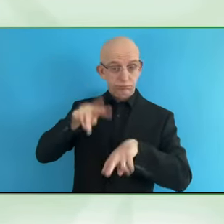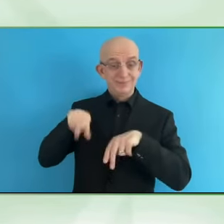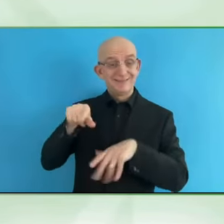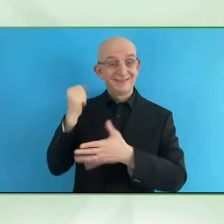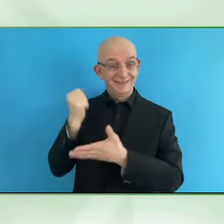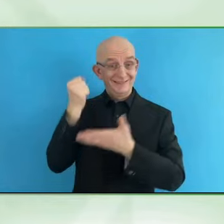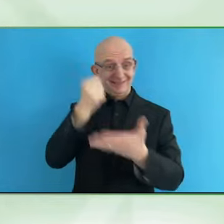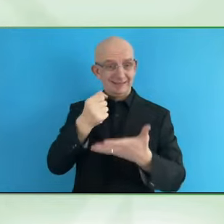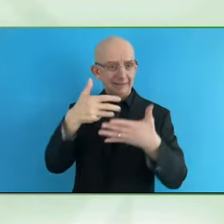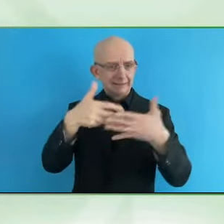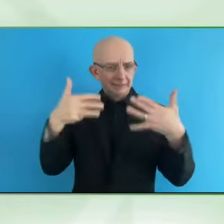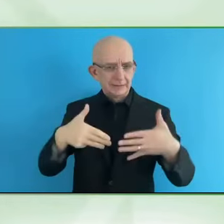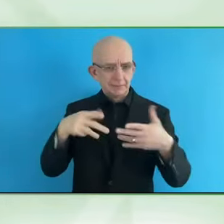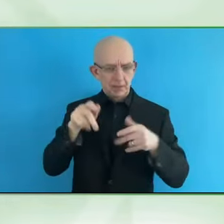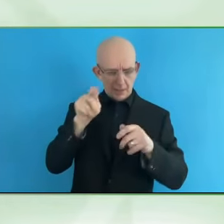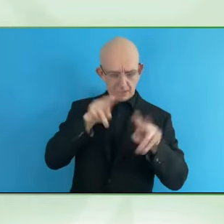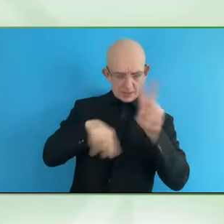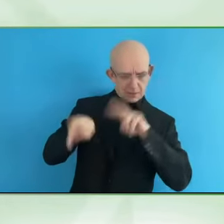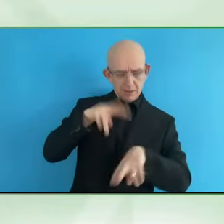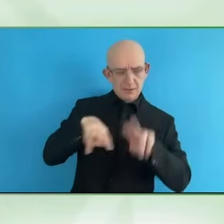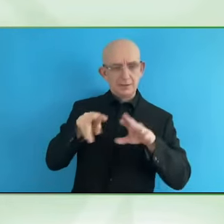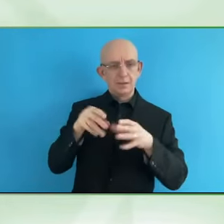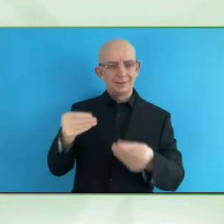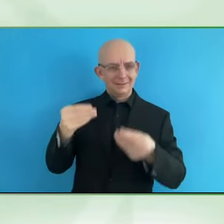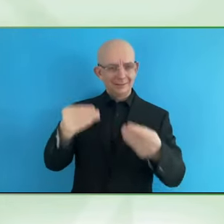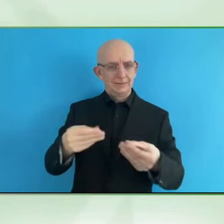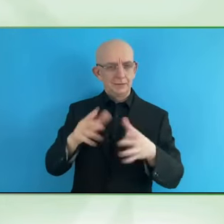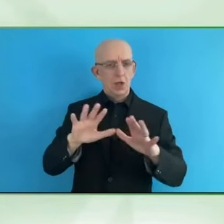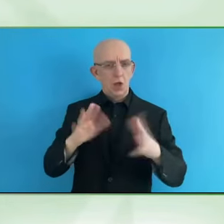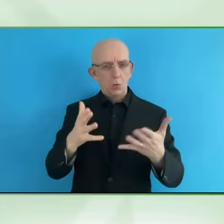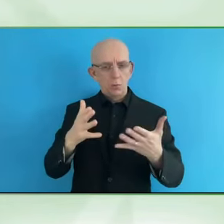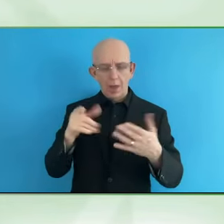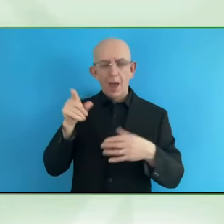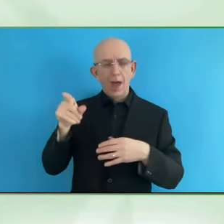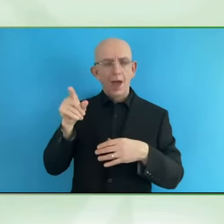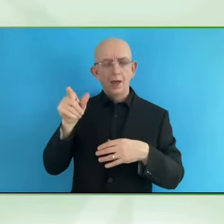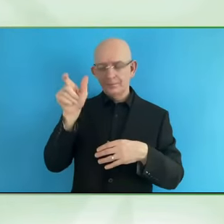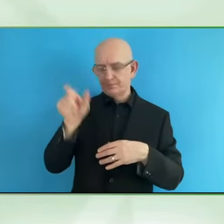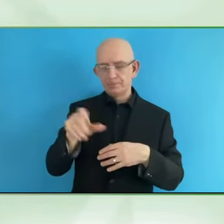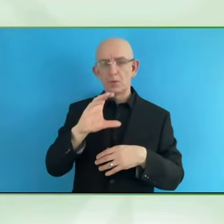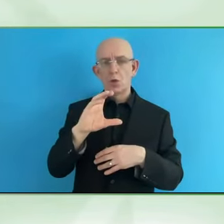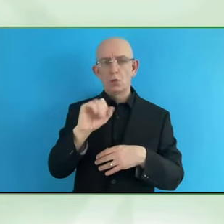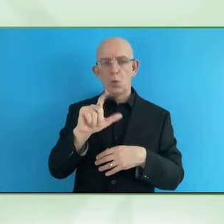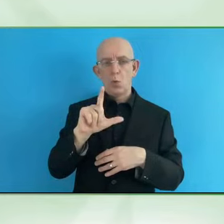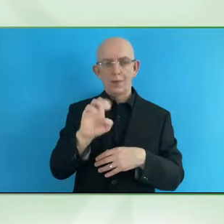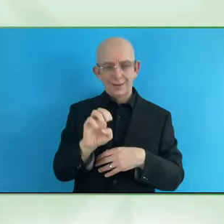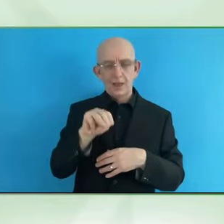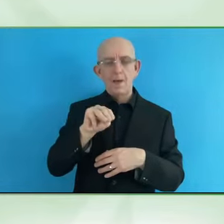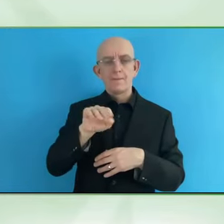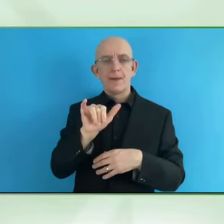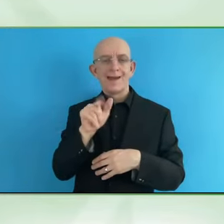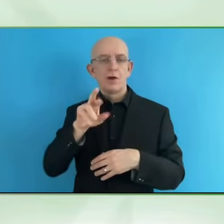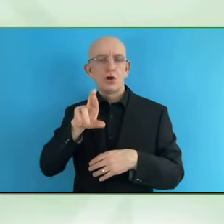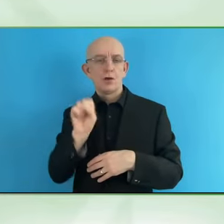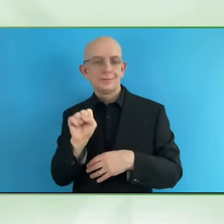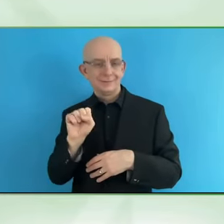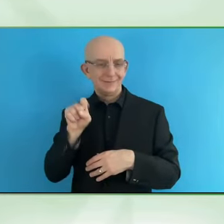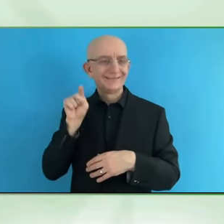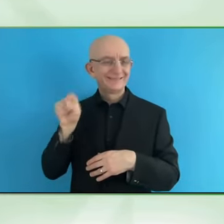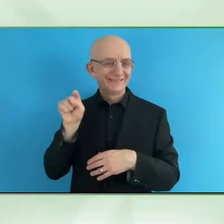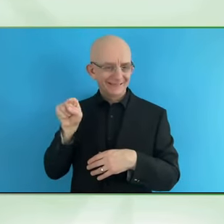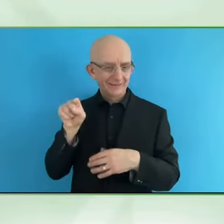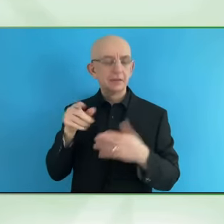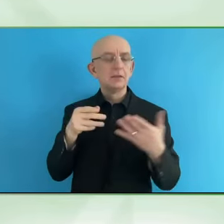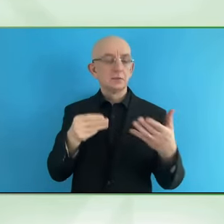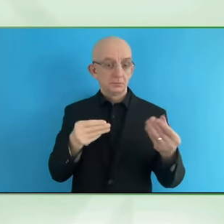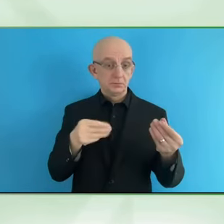effective. Comparing countries that fund based on individual children, so where the money goes to the child and the